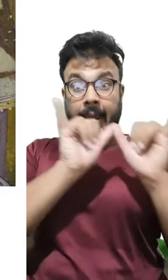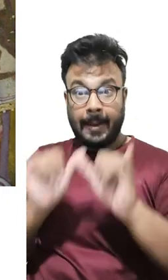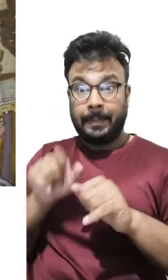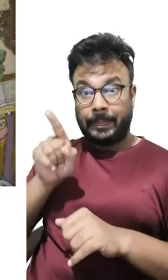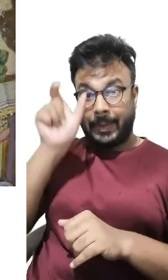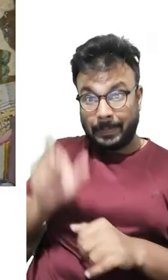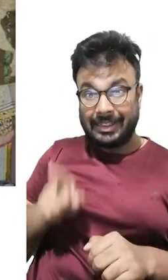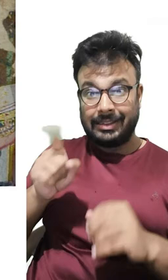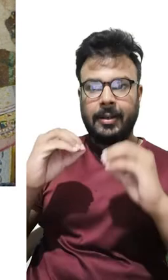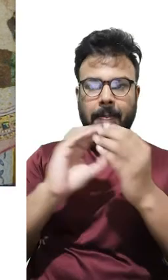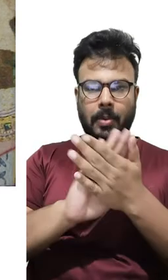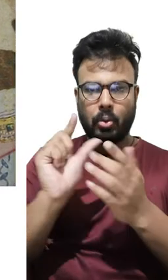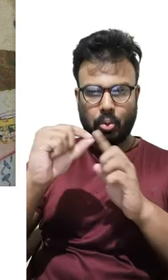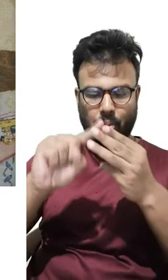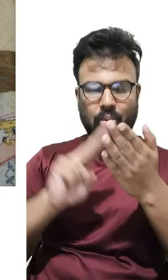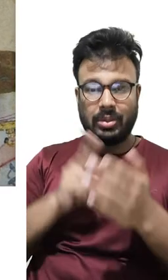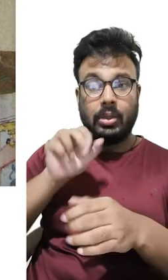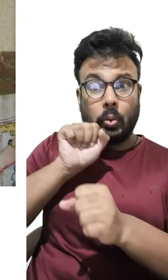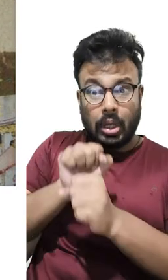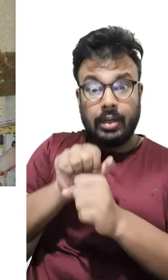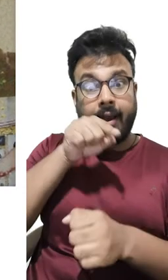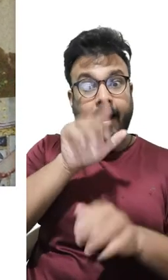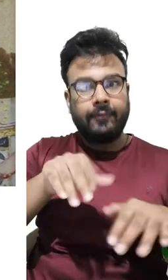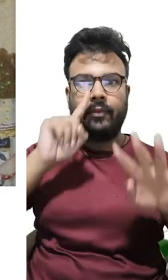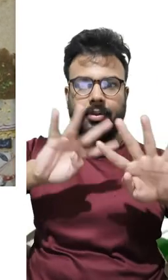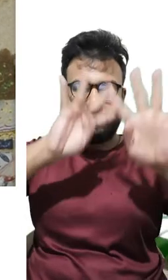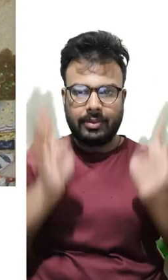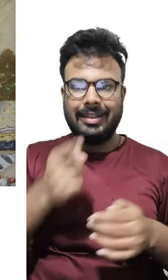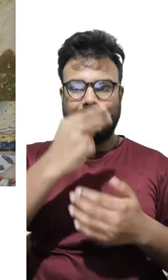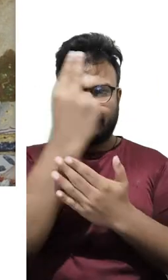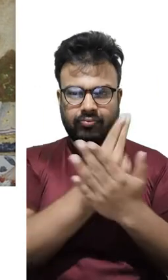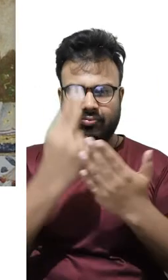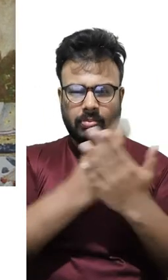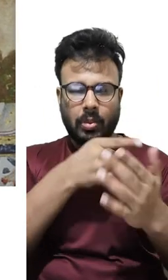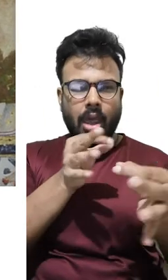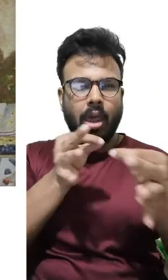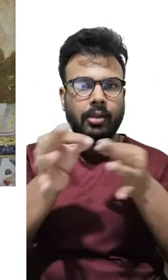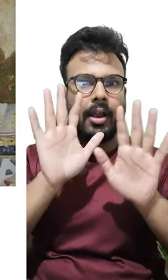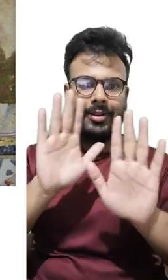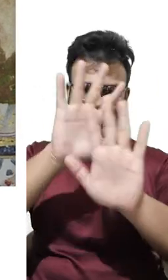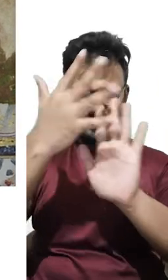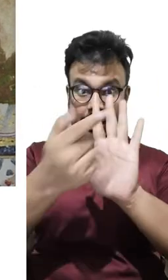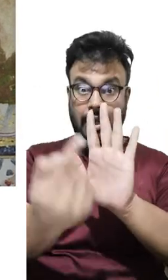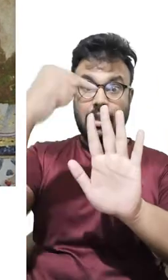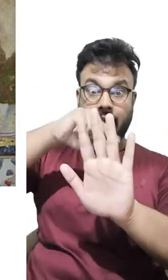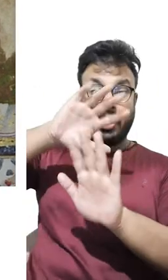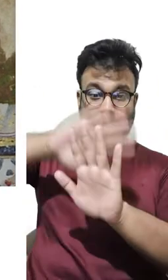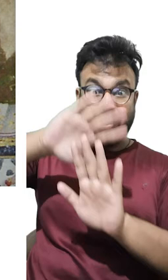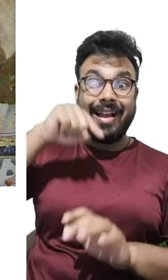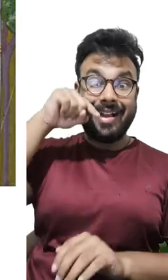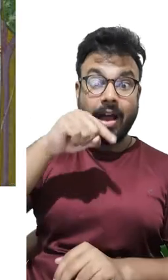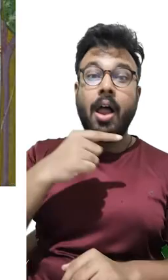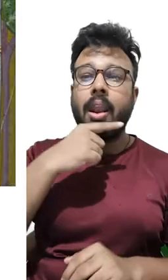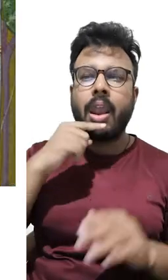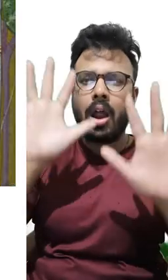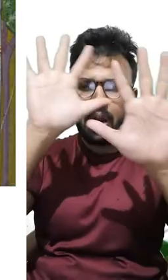is seated majestically on a throne under which her vehicle in the form of a tiger can be seen.